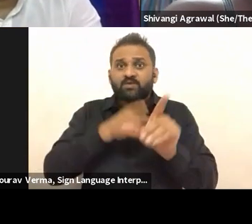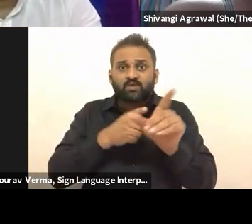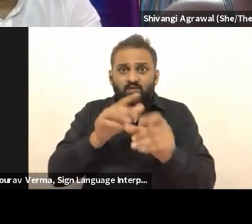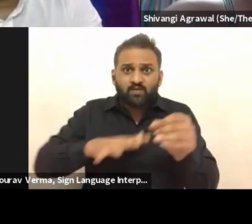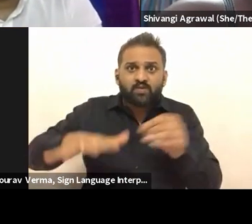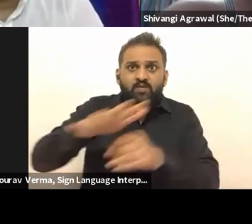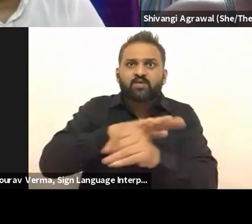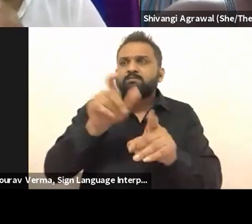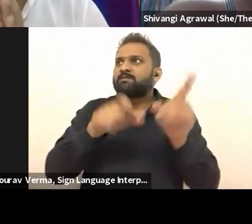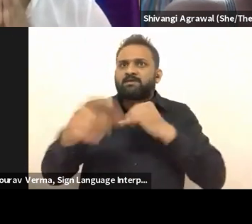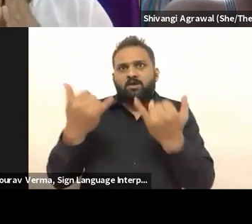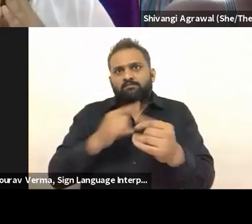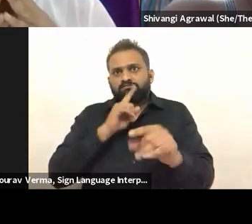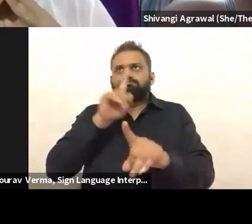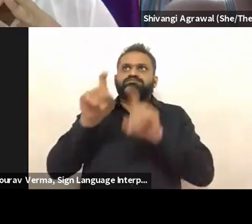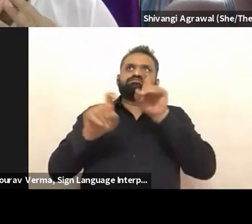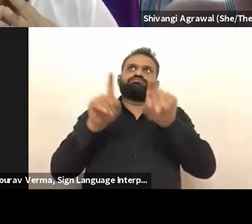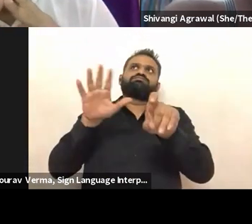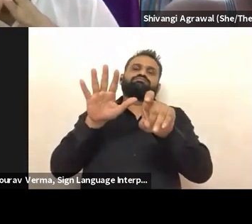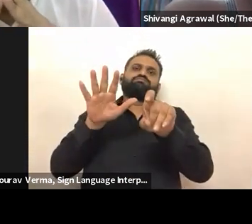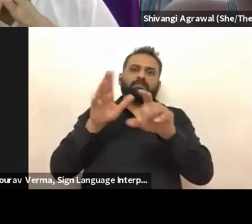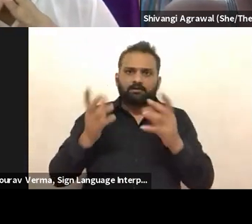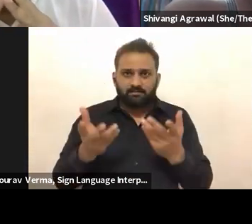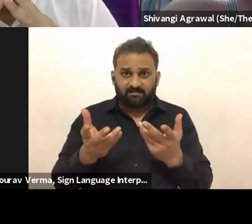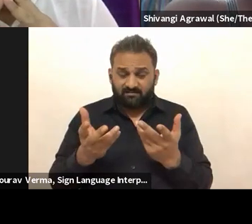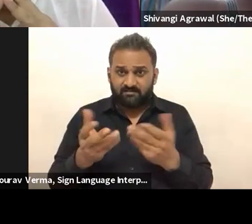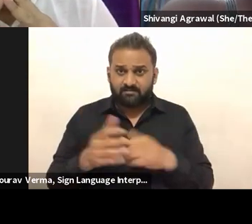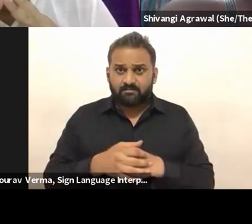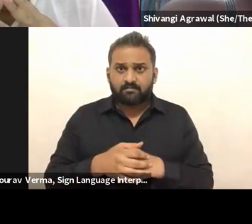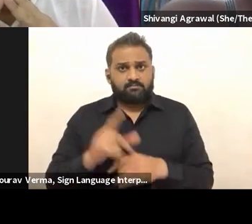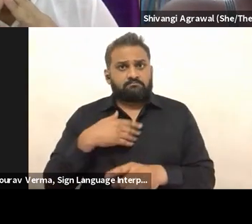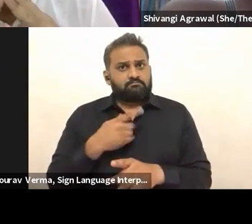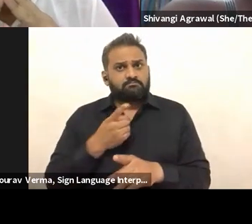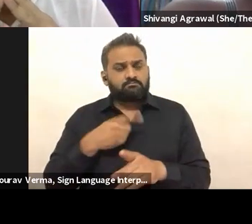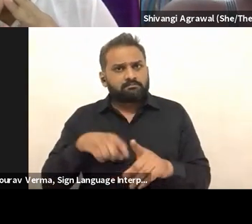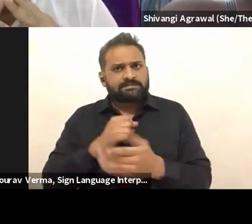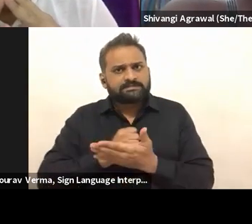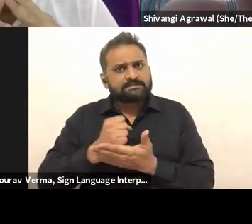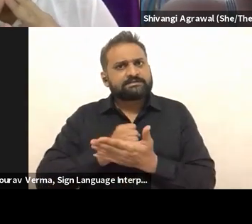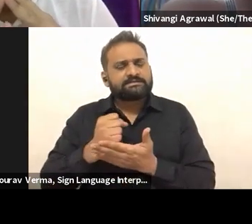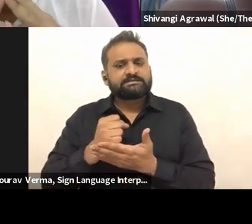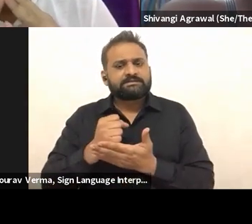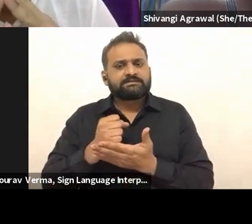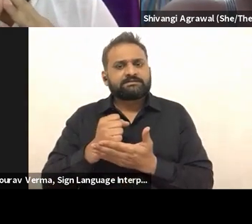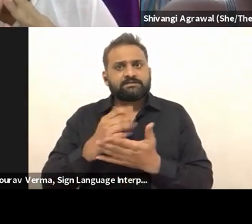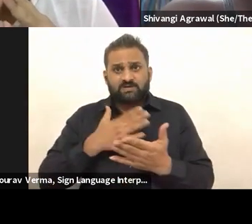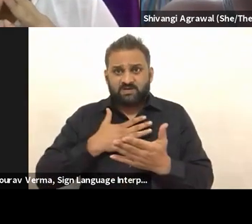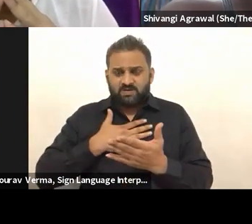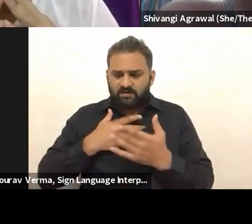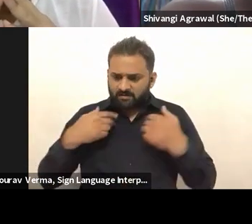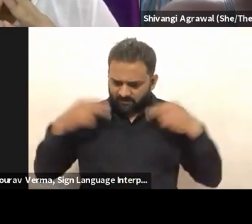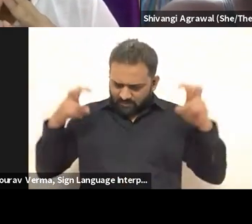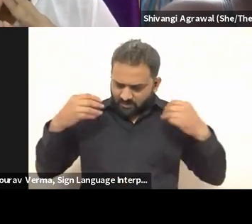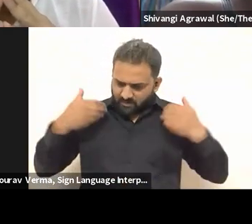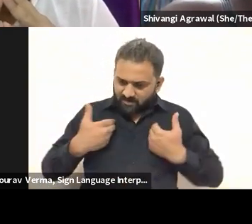this now, where we are trying to push our own narratives, where we're trying to